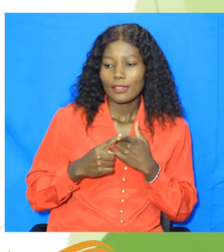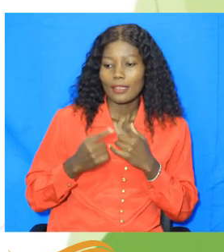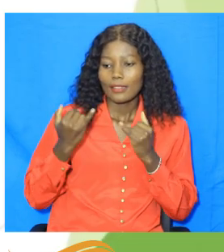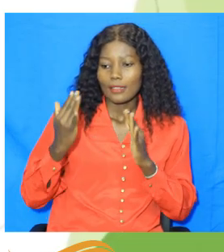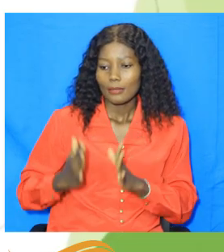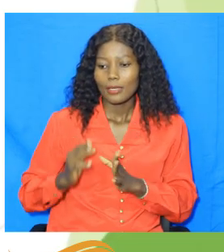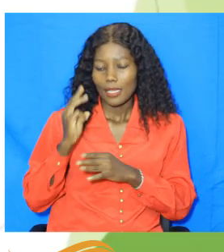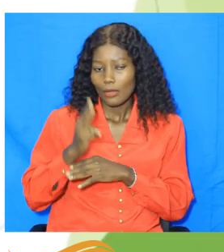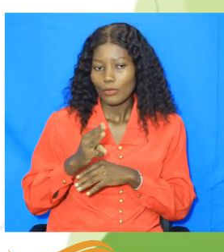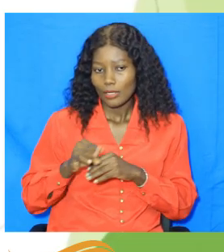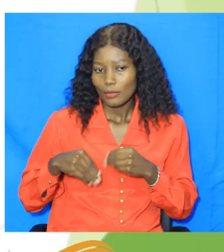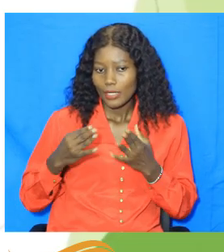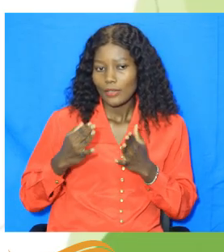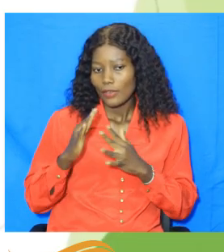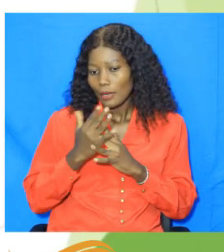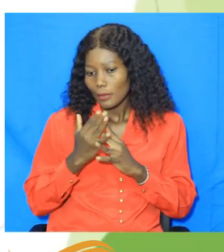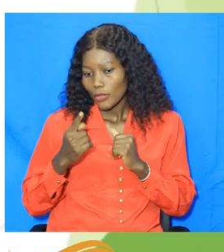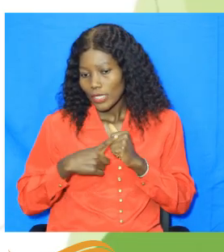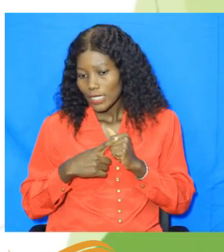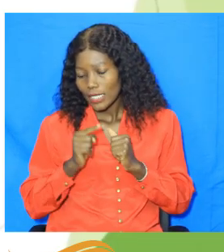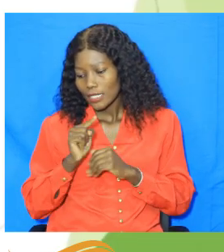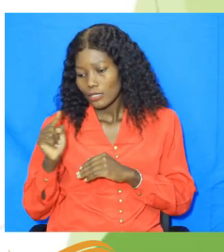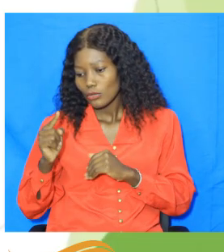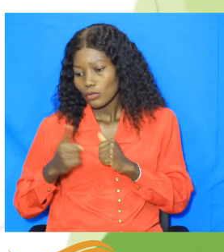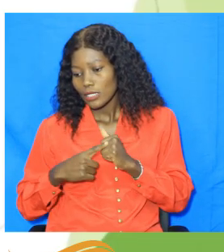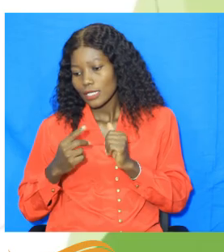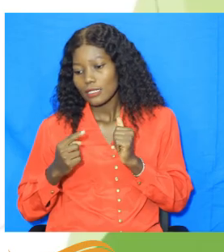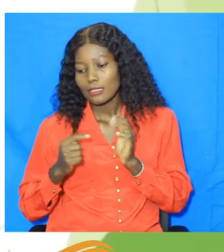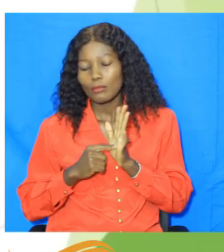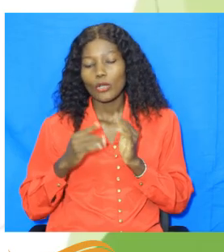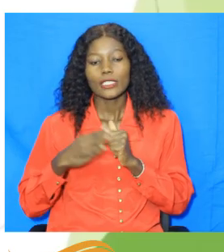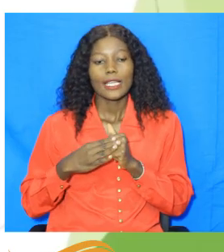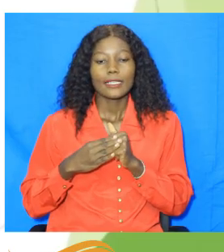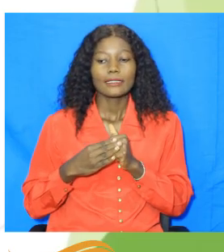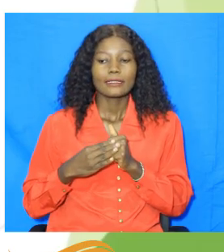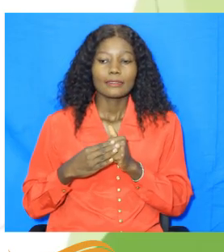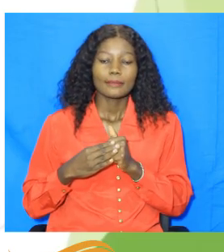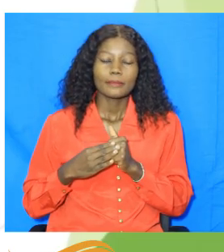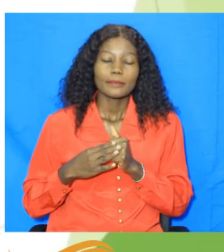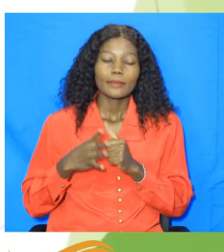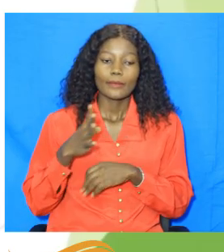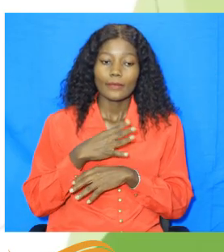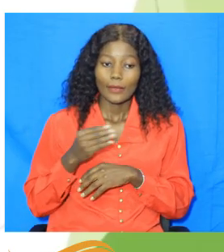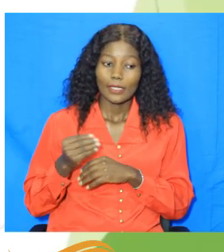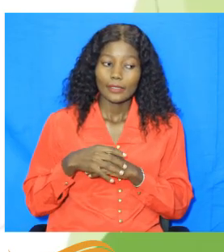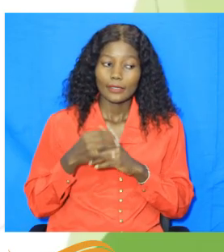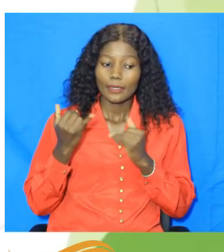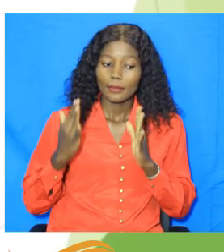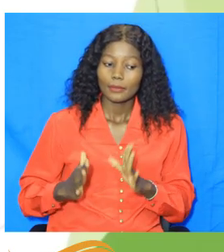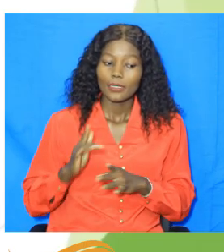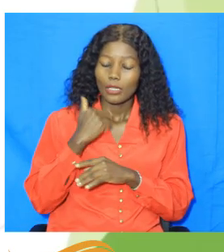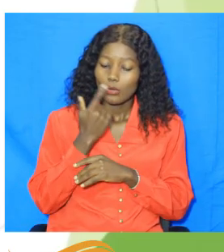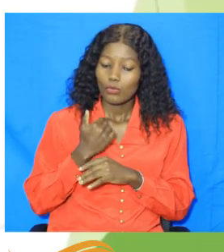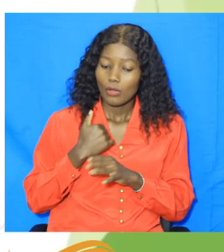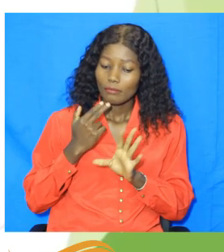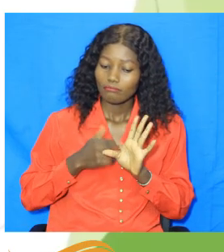be given between 6 to 6.9. And uh, an athlete who has